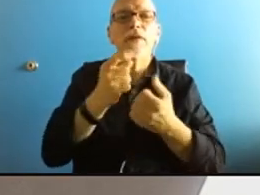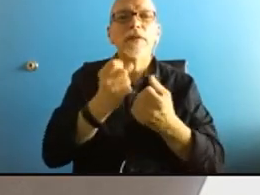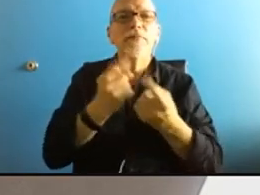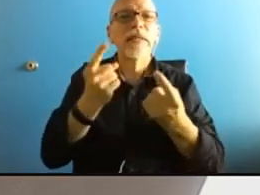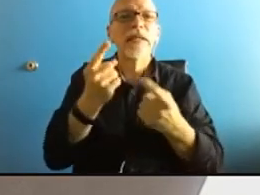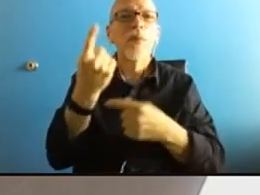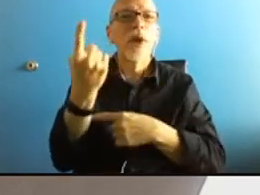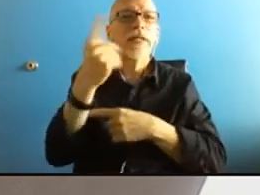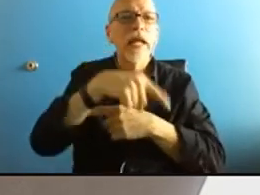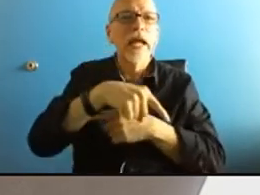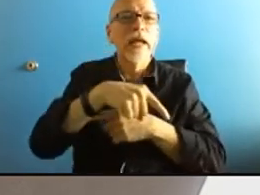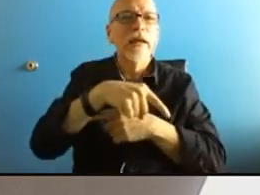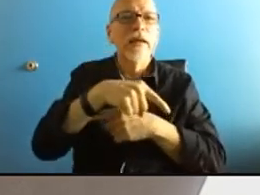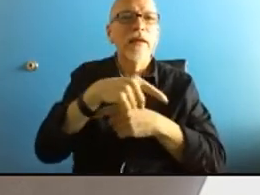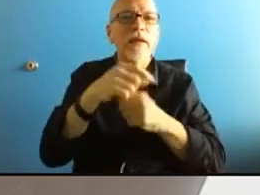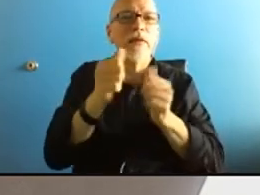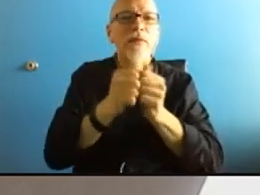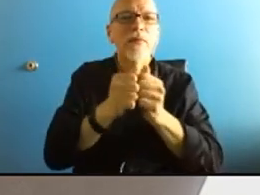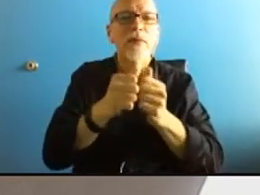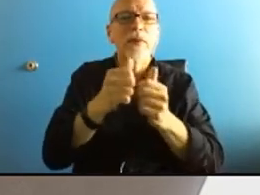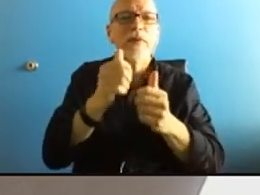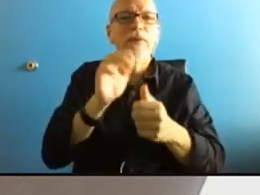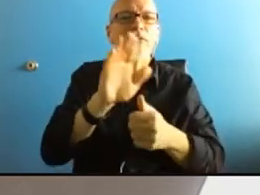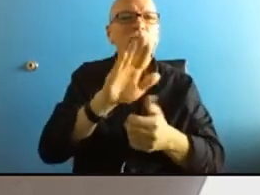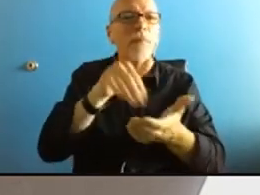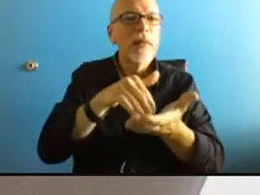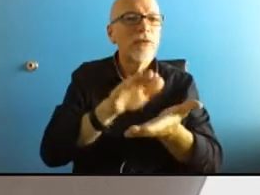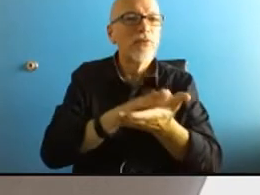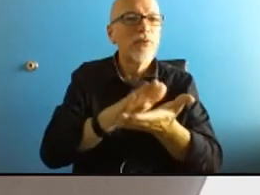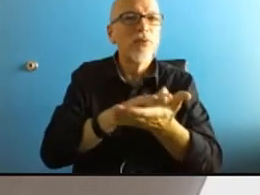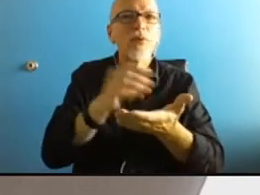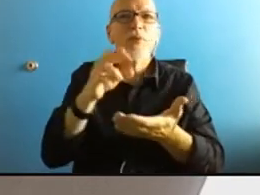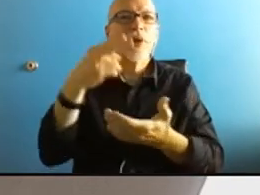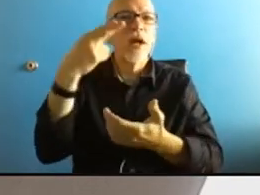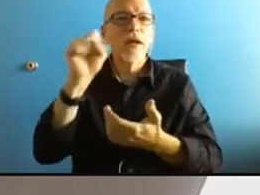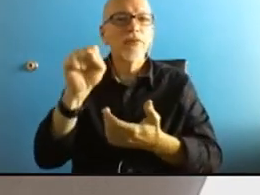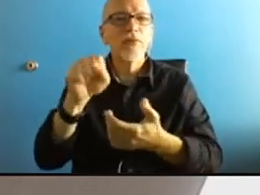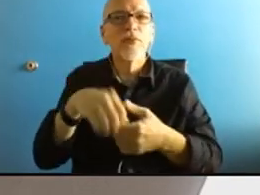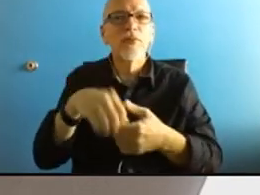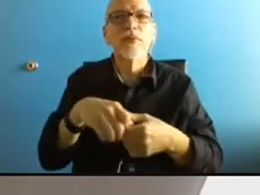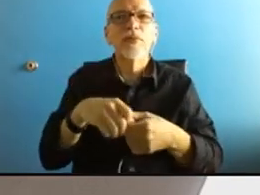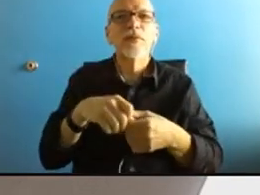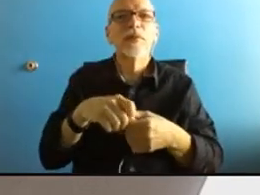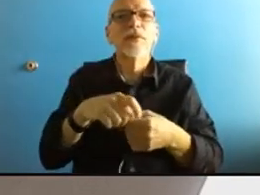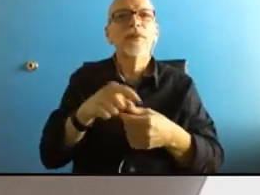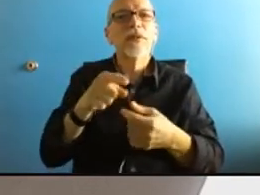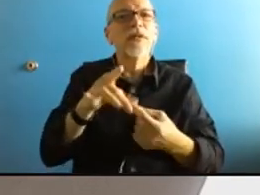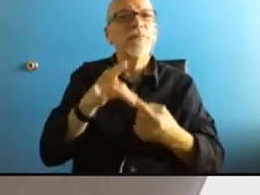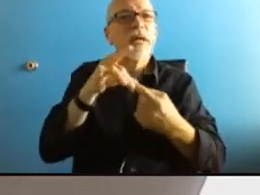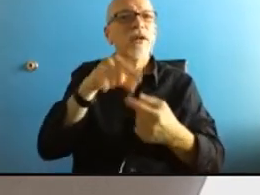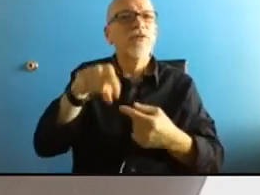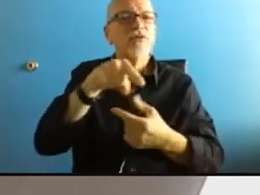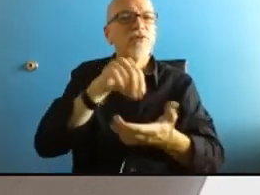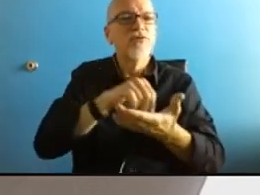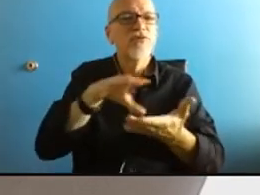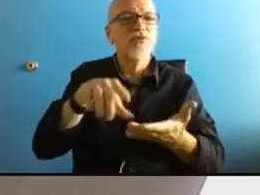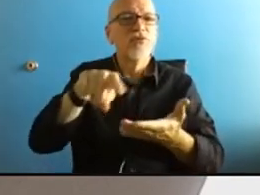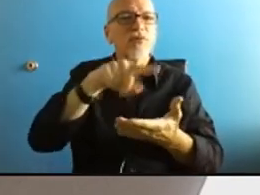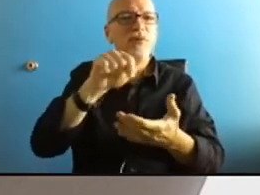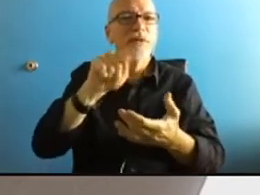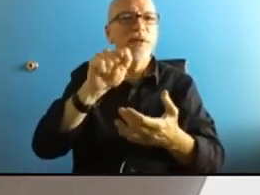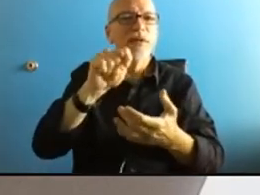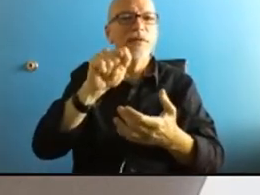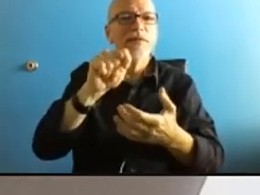day, with your middle schoolers or high schoolers, especially those students that are at a crossroads